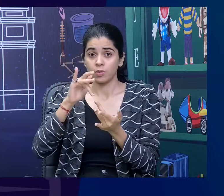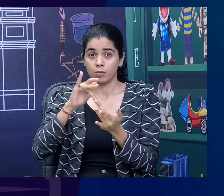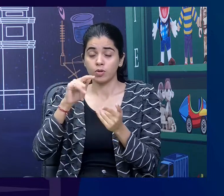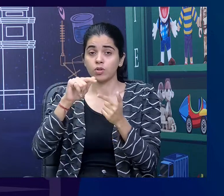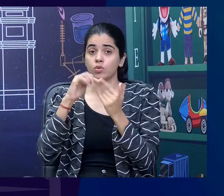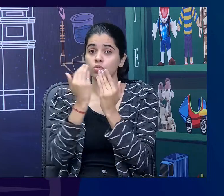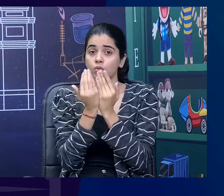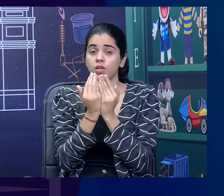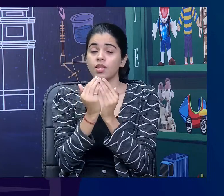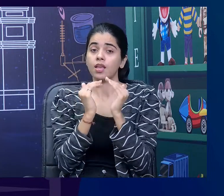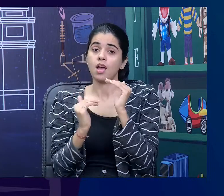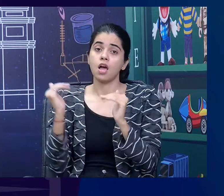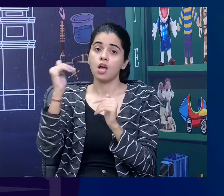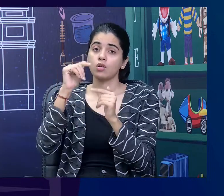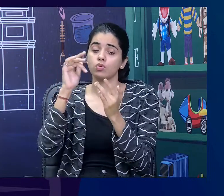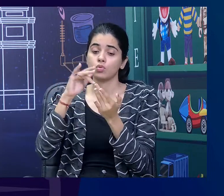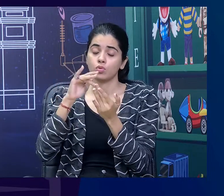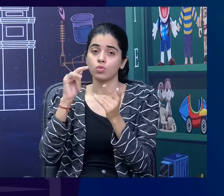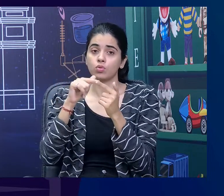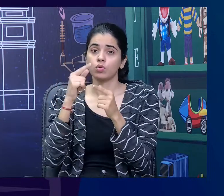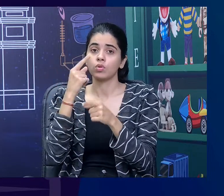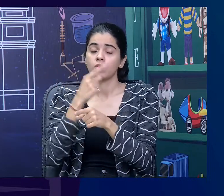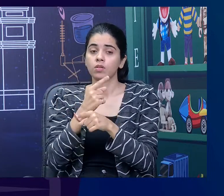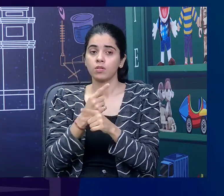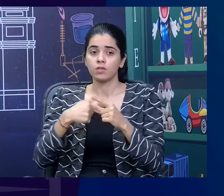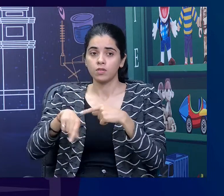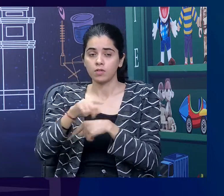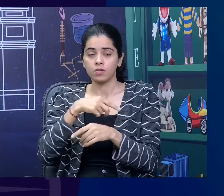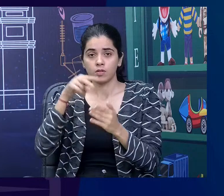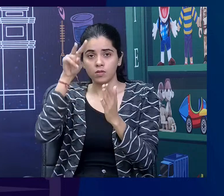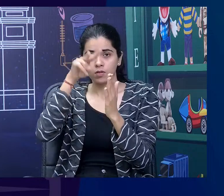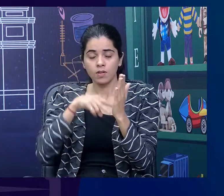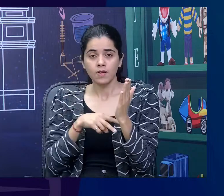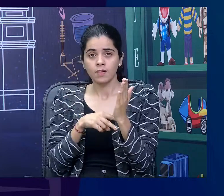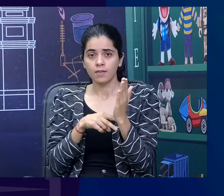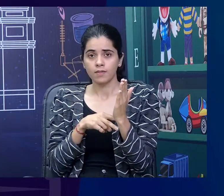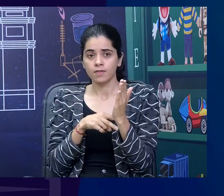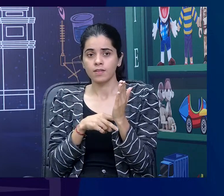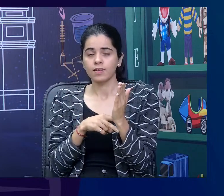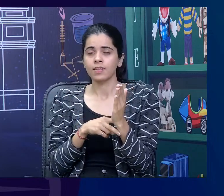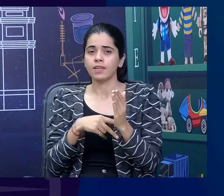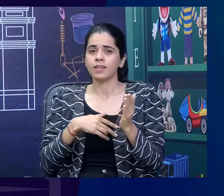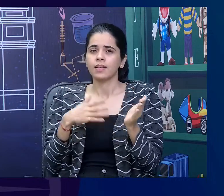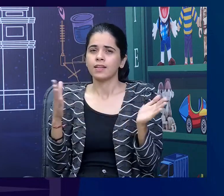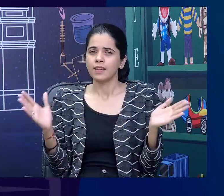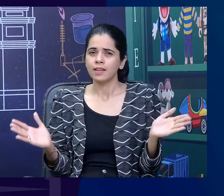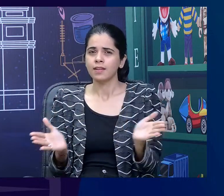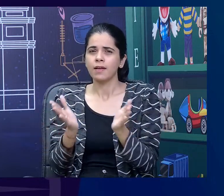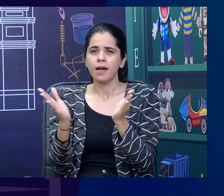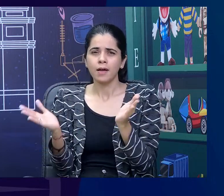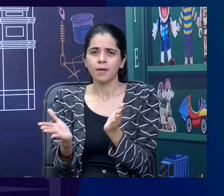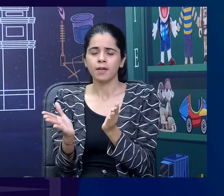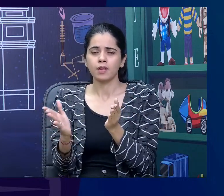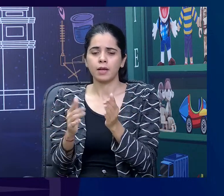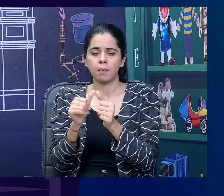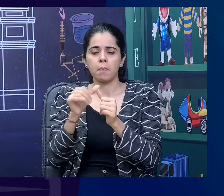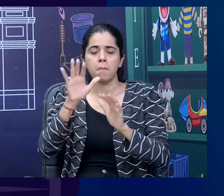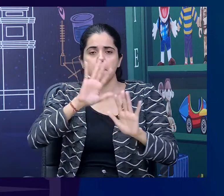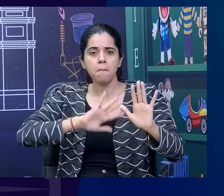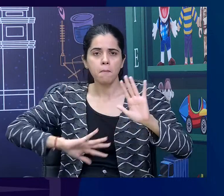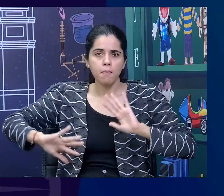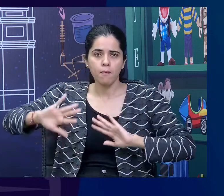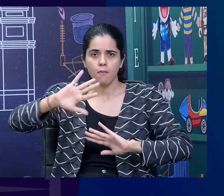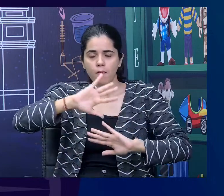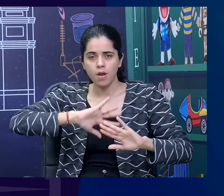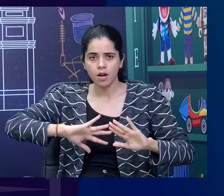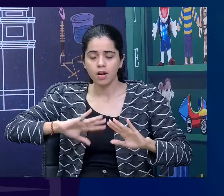school teacher. Her feedback, her reflection. I have developed a strong appreciation for the process of planning,